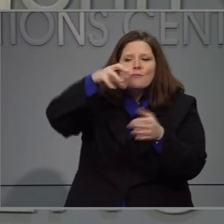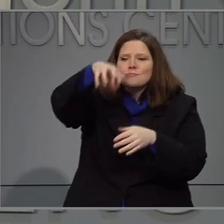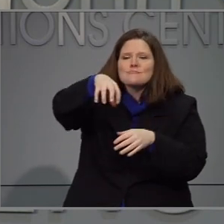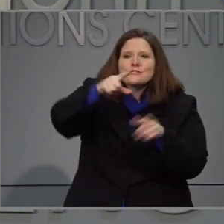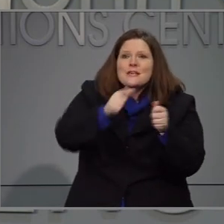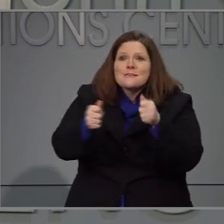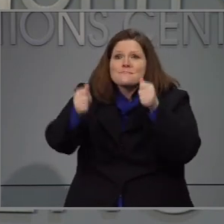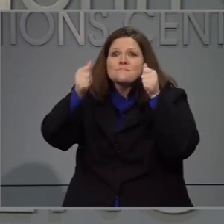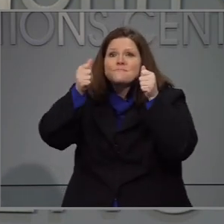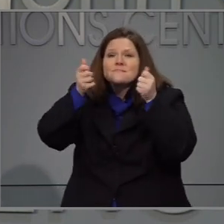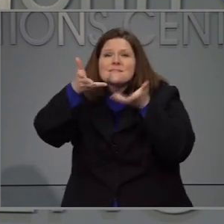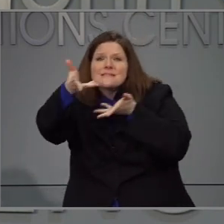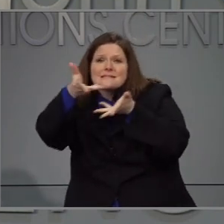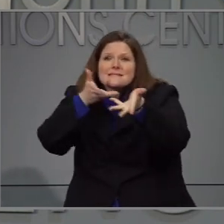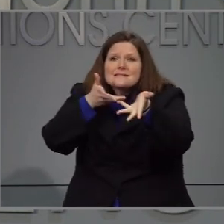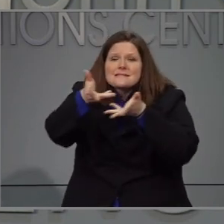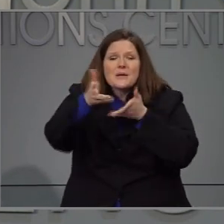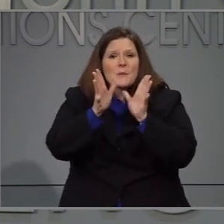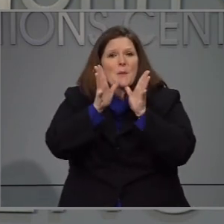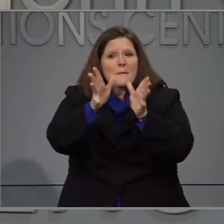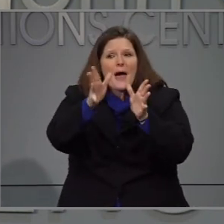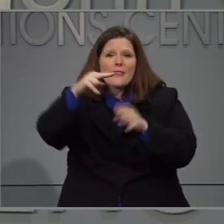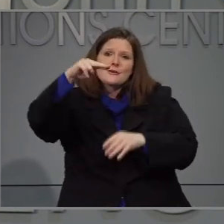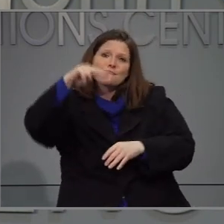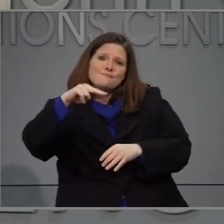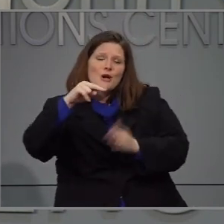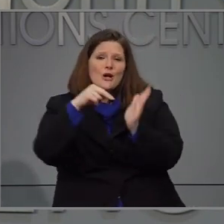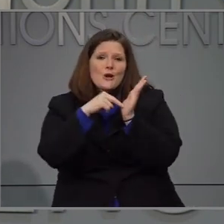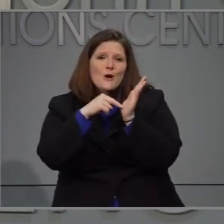grandmother through the window, showing that she loves her.